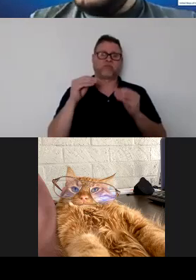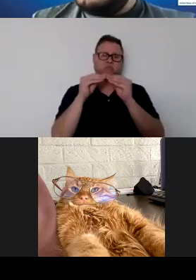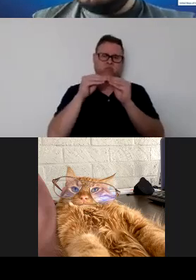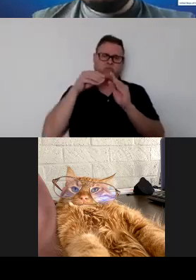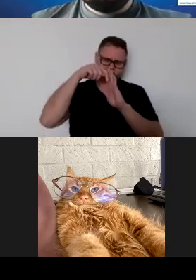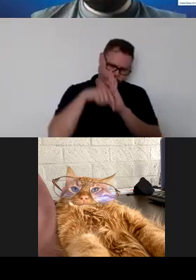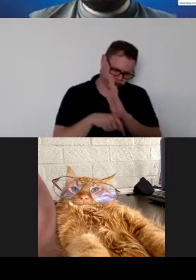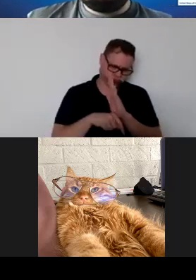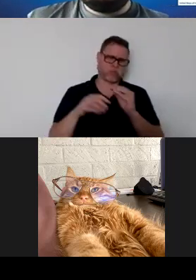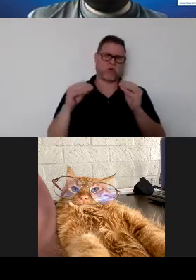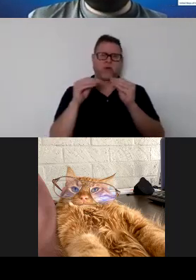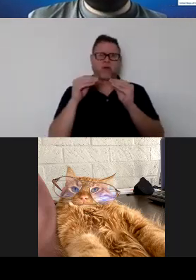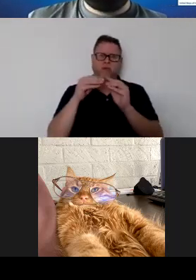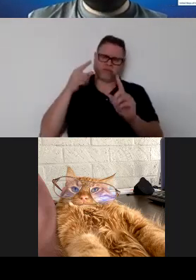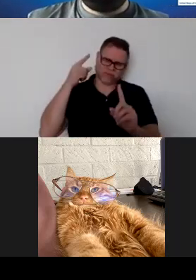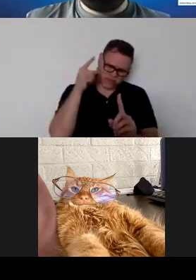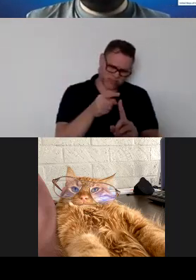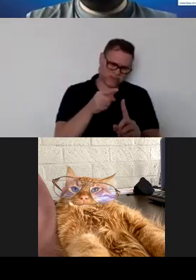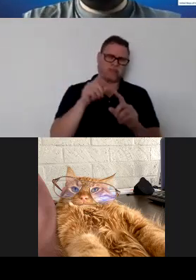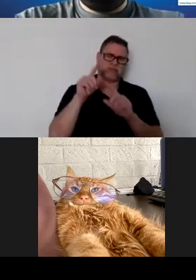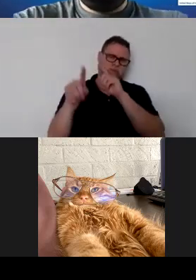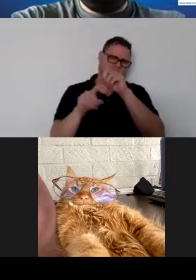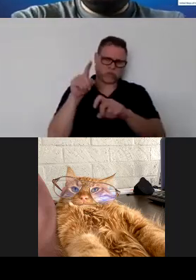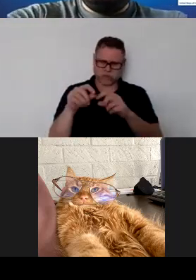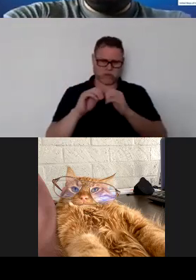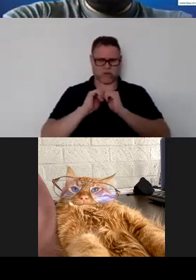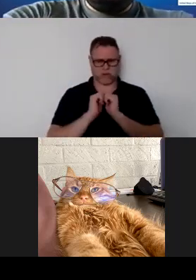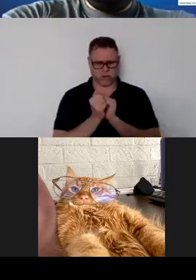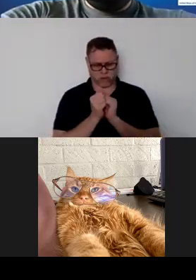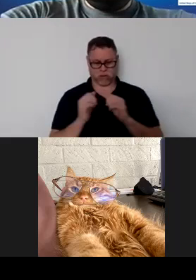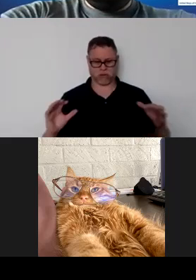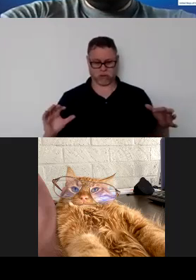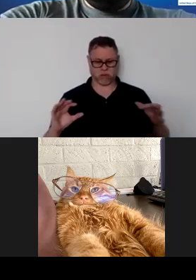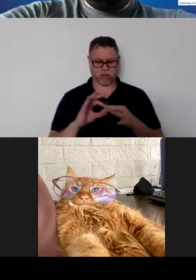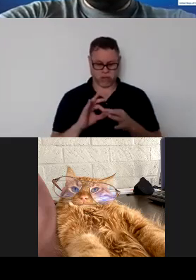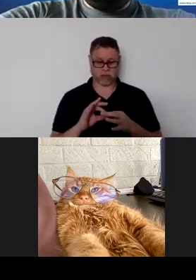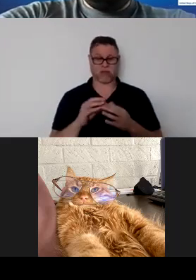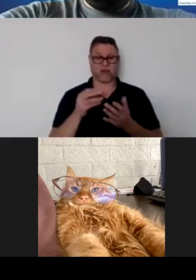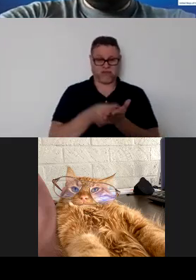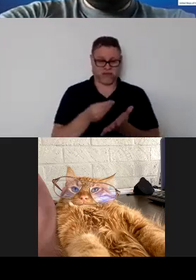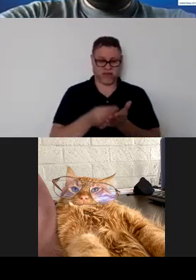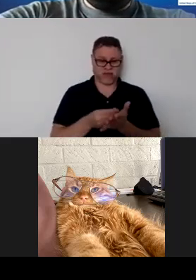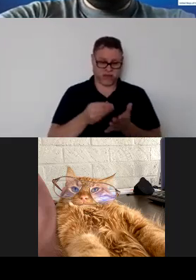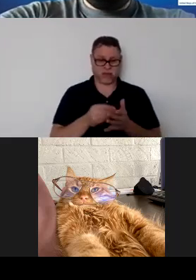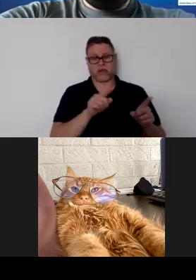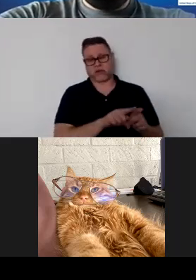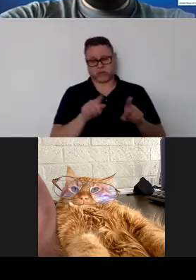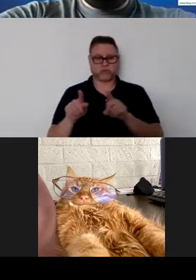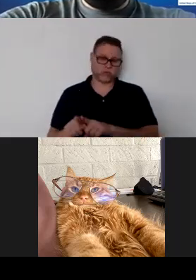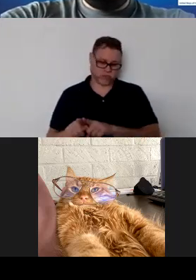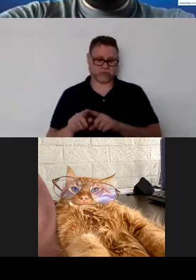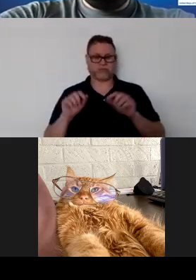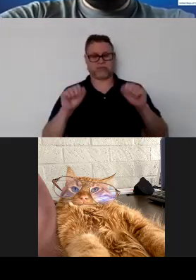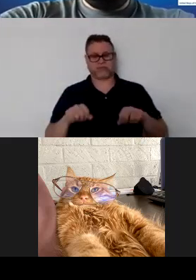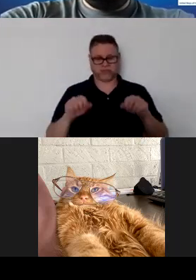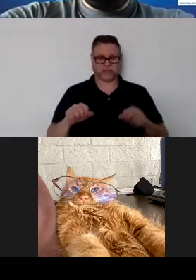of more, more specific questions about how to connect with this funding, and as well as being able to really